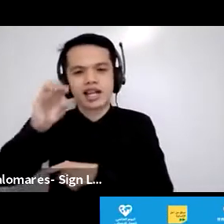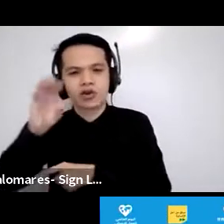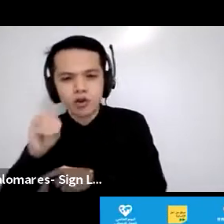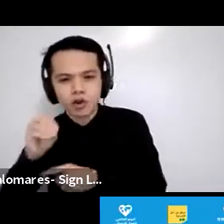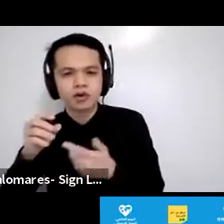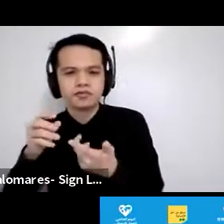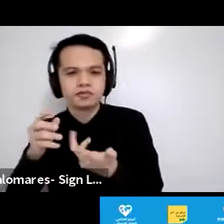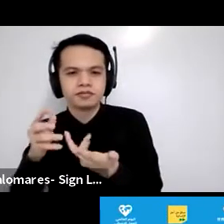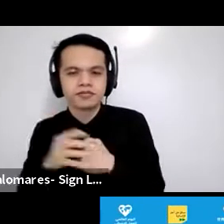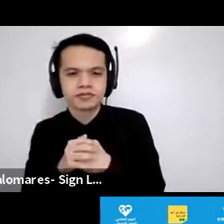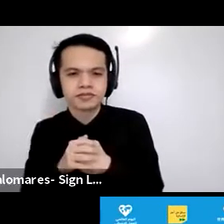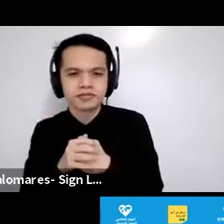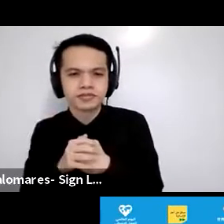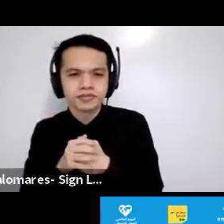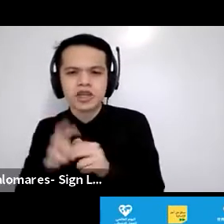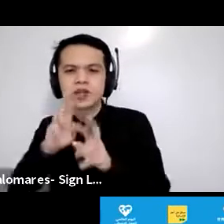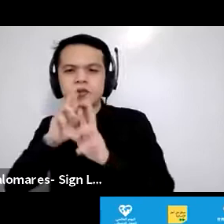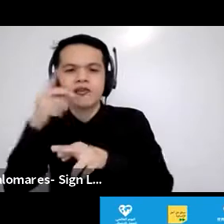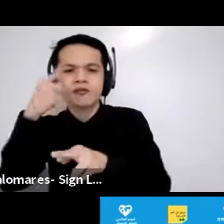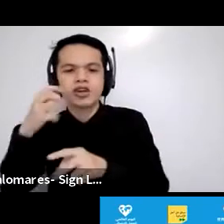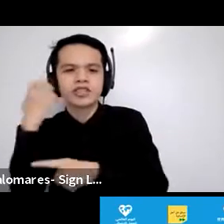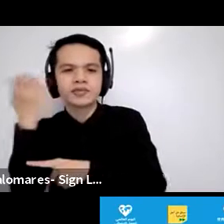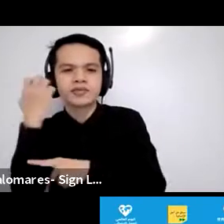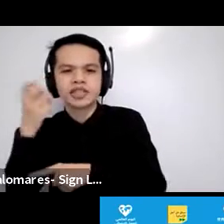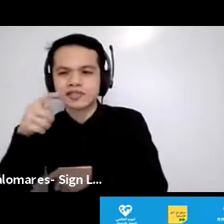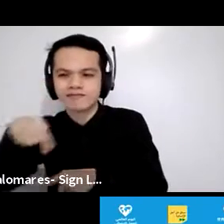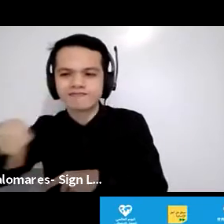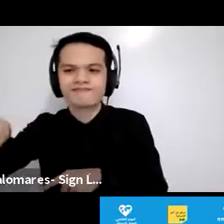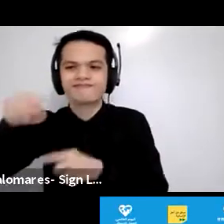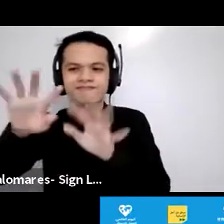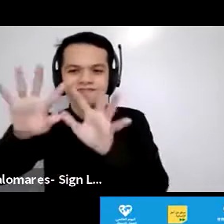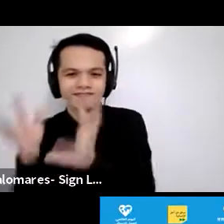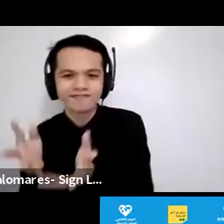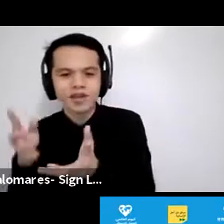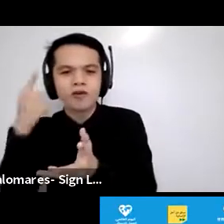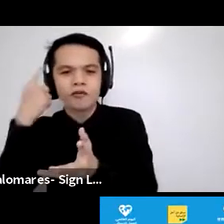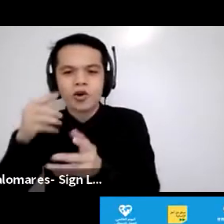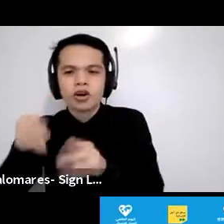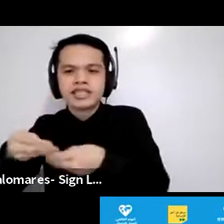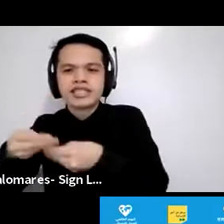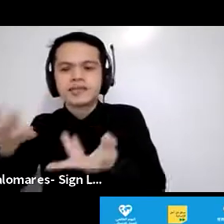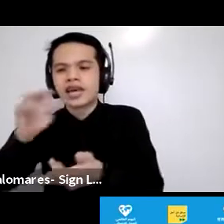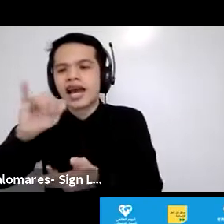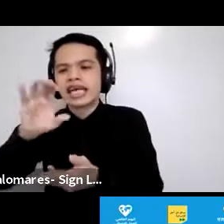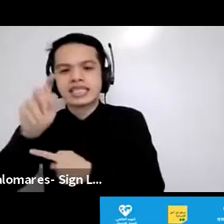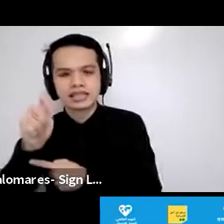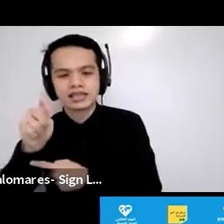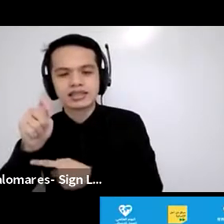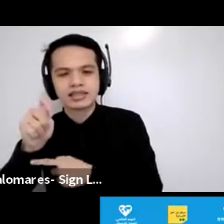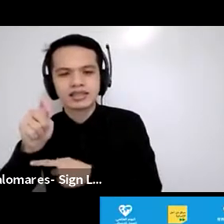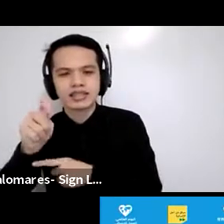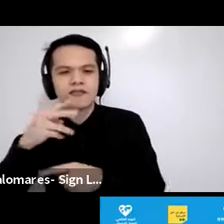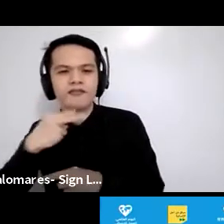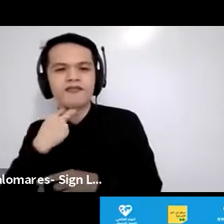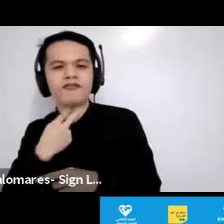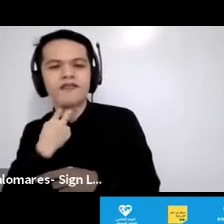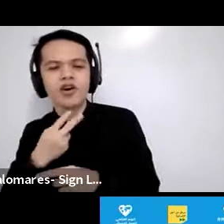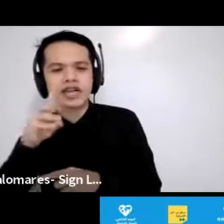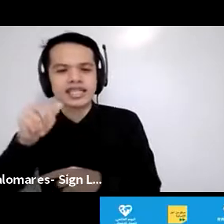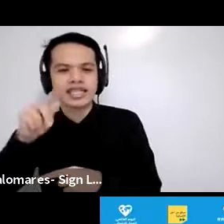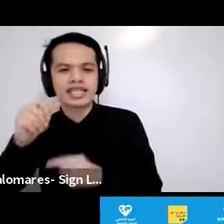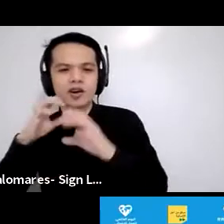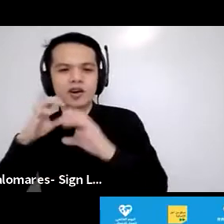cluster, which responds to emergencies across the globe in providing ICT, voice and data